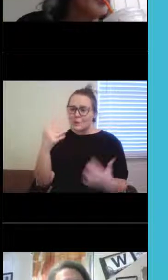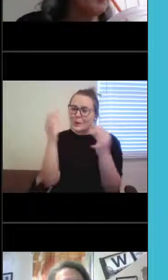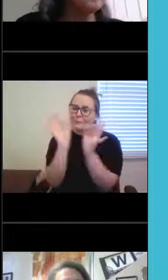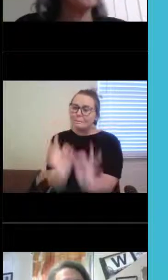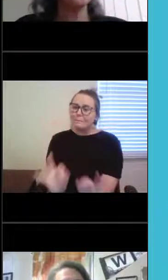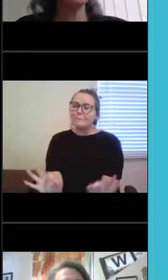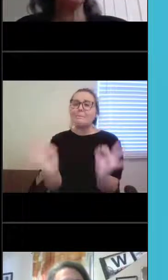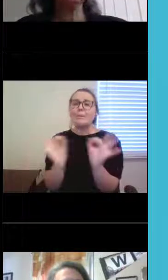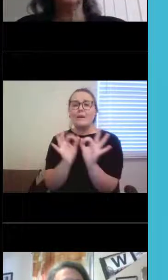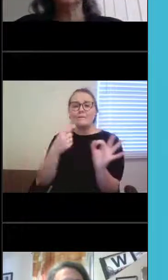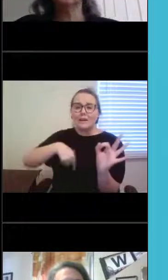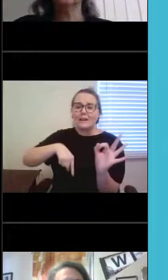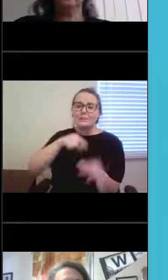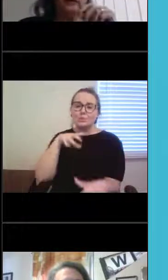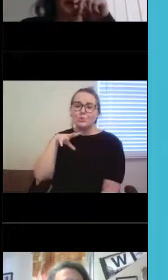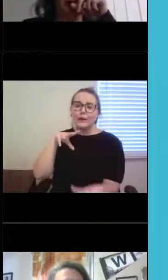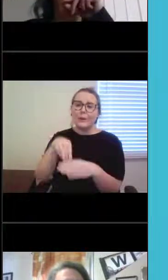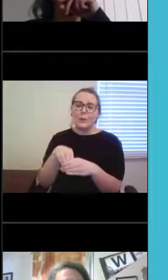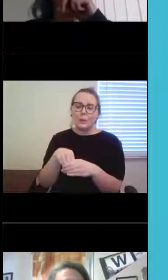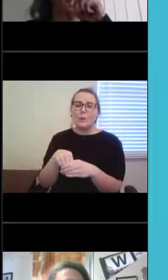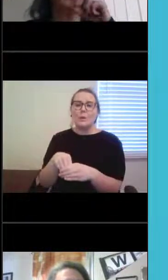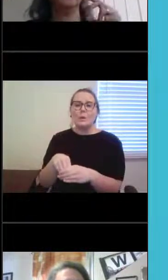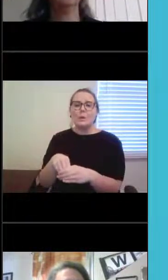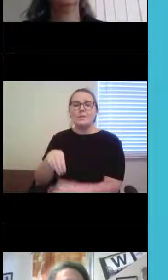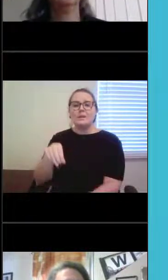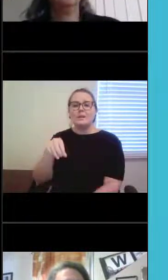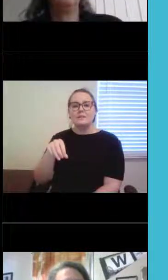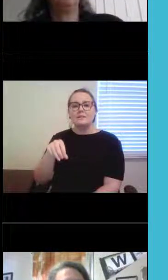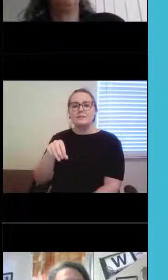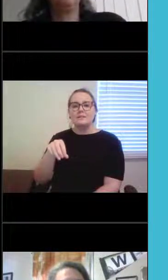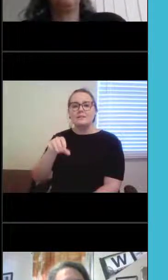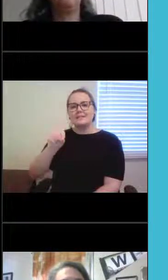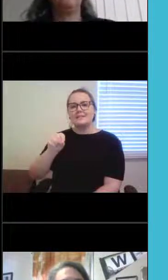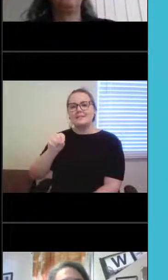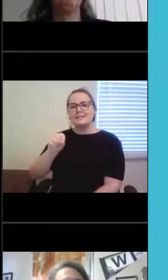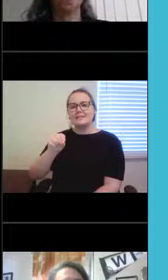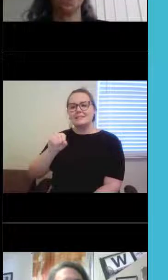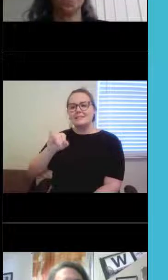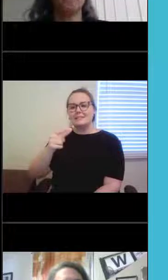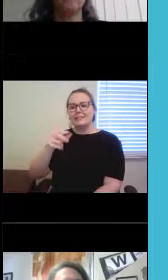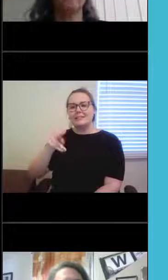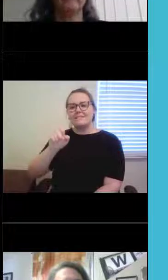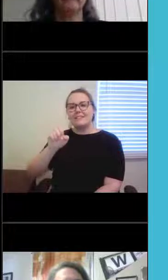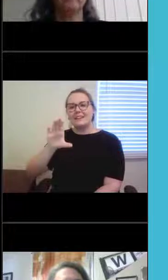important for us to include significant others in our advocacy.